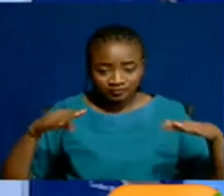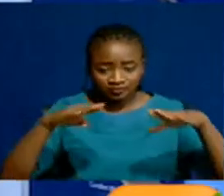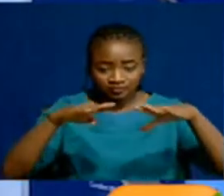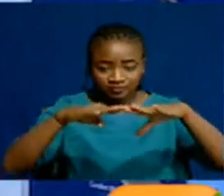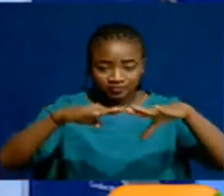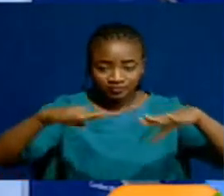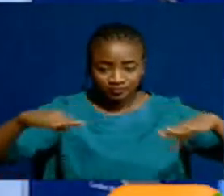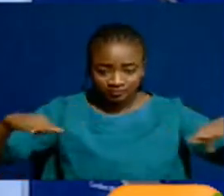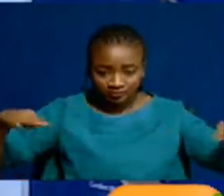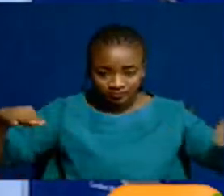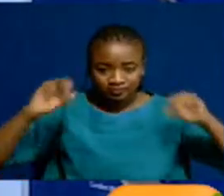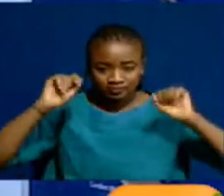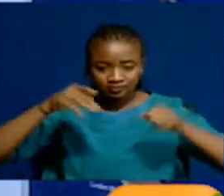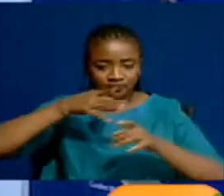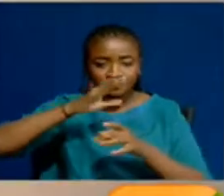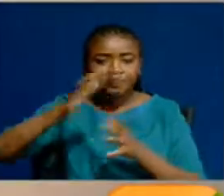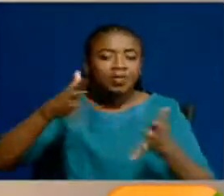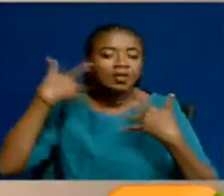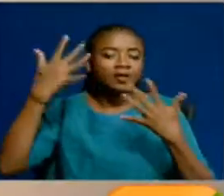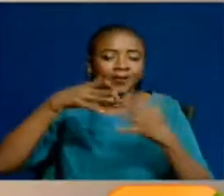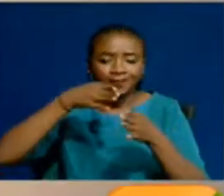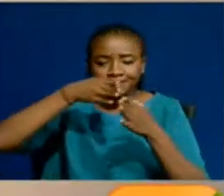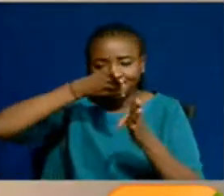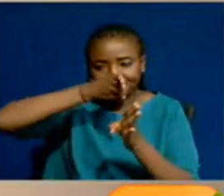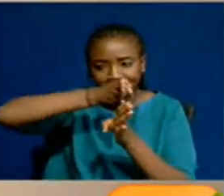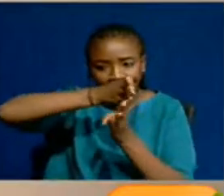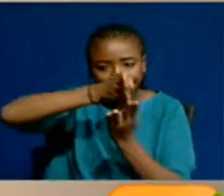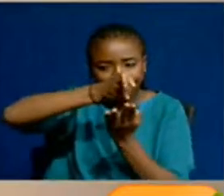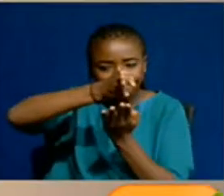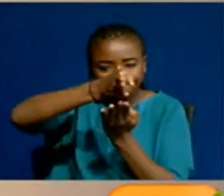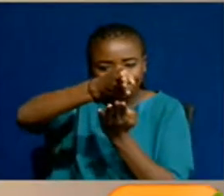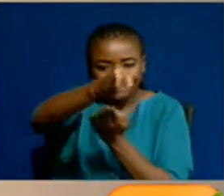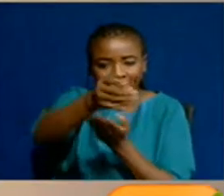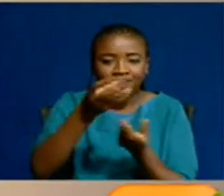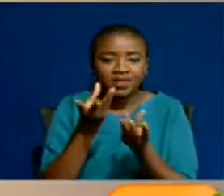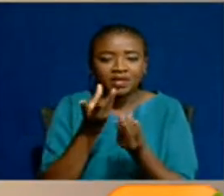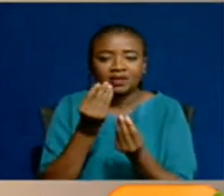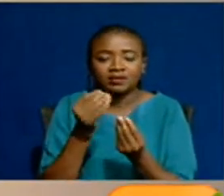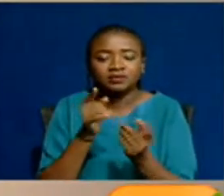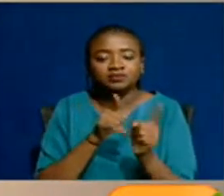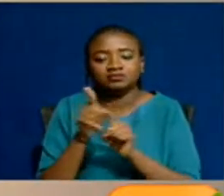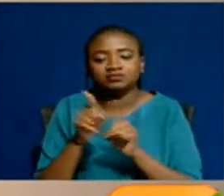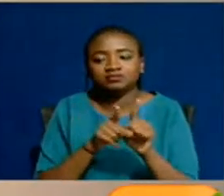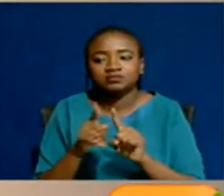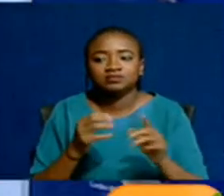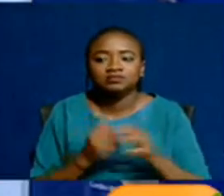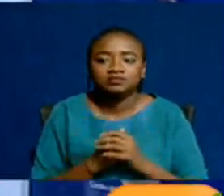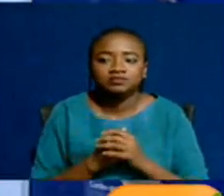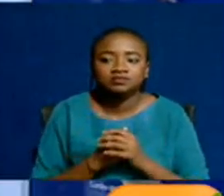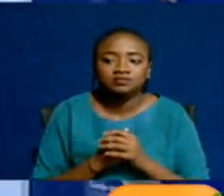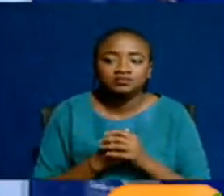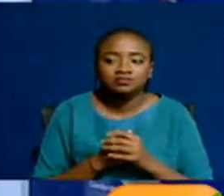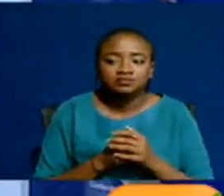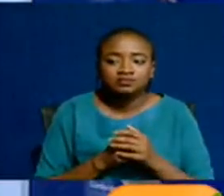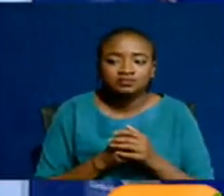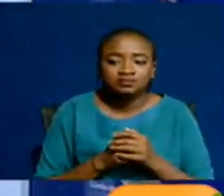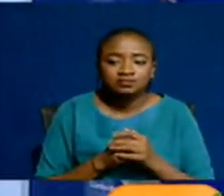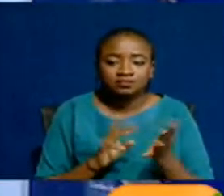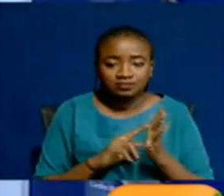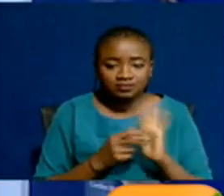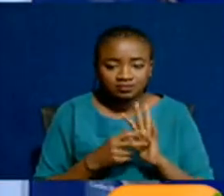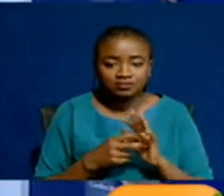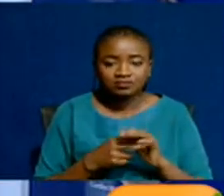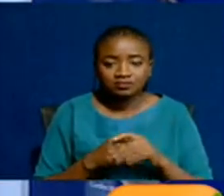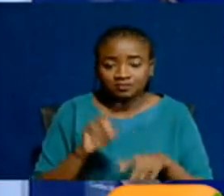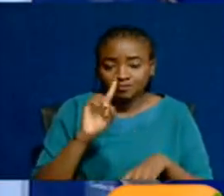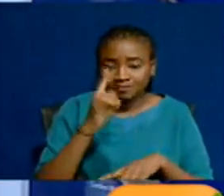them pierce through the wind and make it easy to fly from one distance to another. So the first birds point themselves